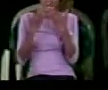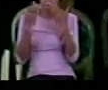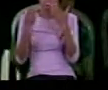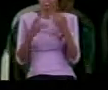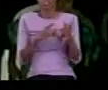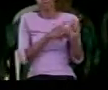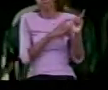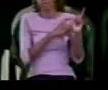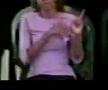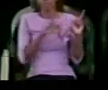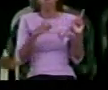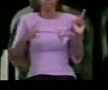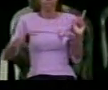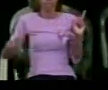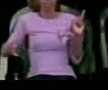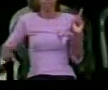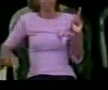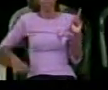Lord. Thank you, Lord.